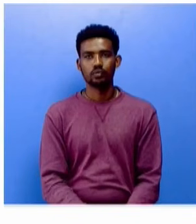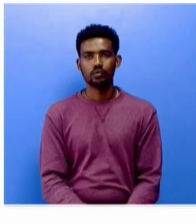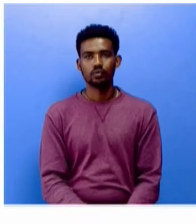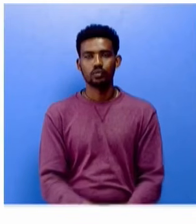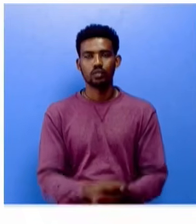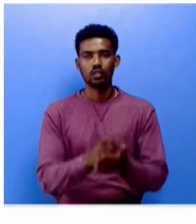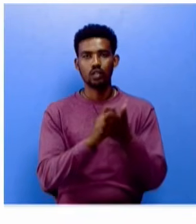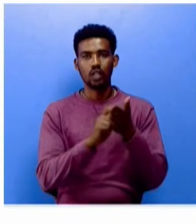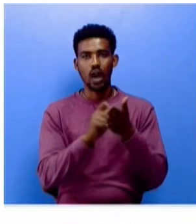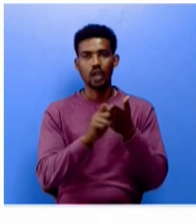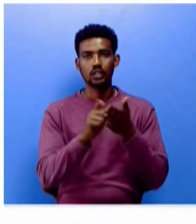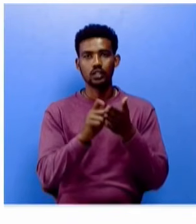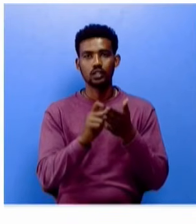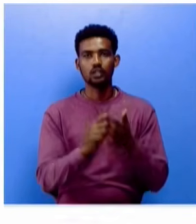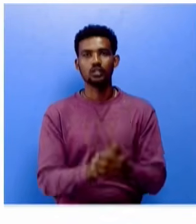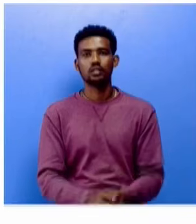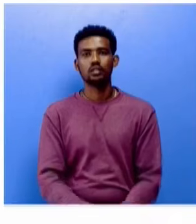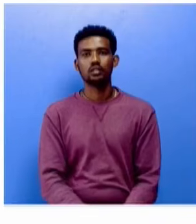write